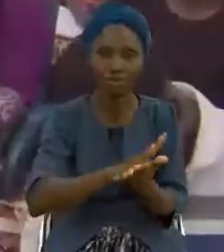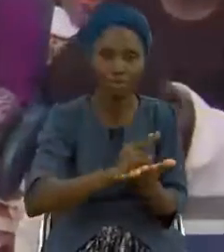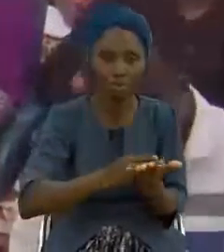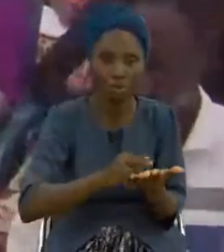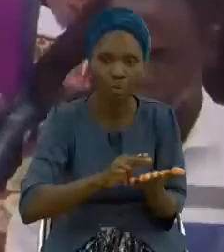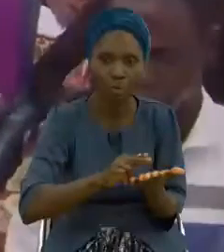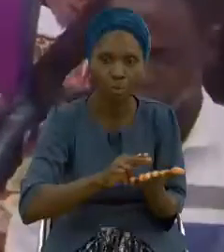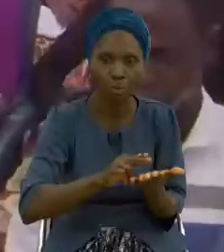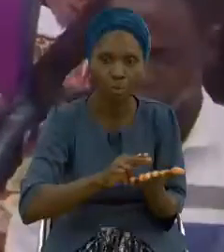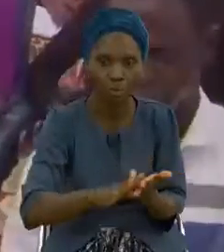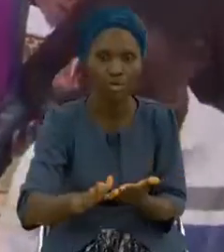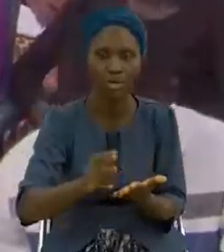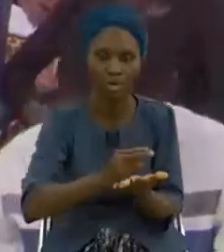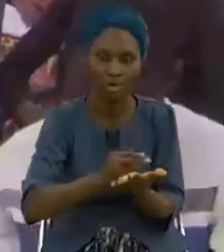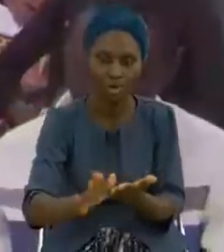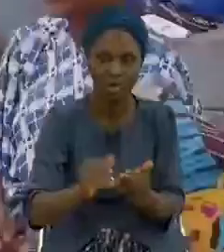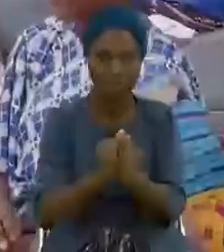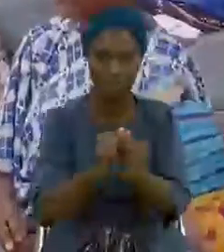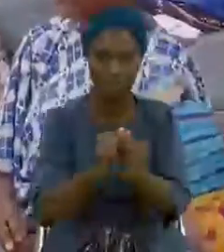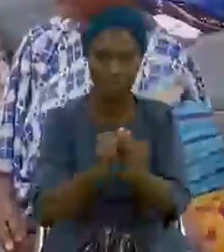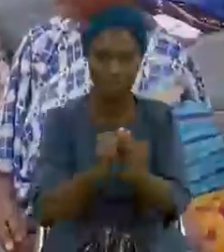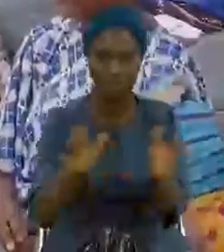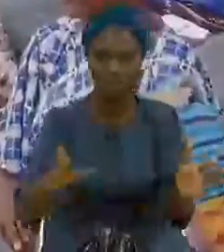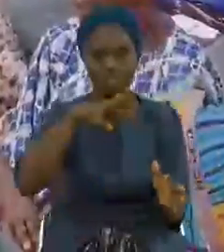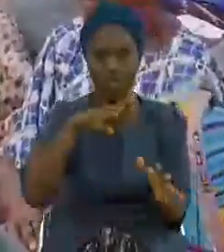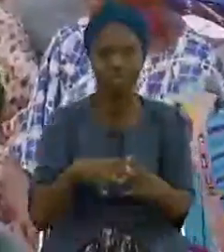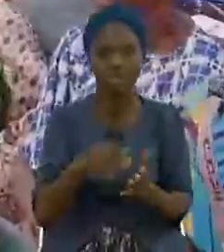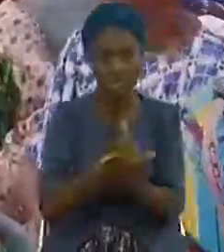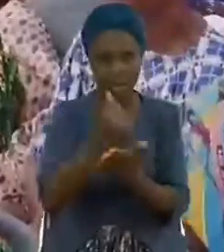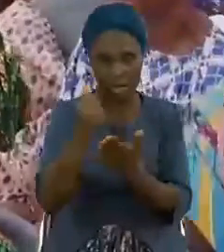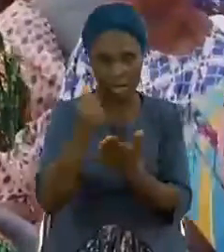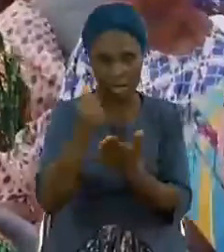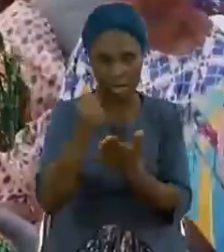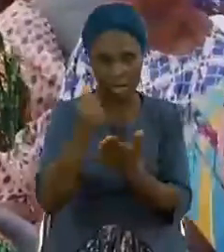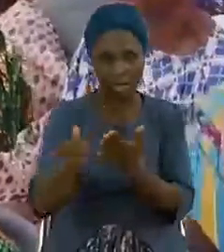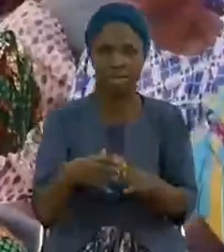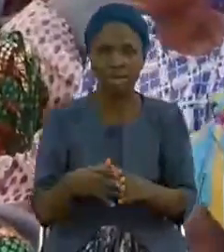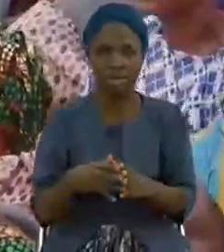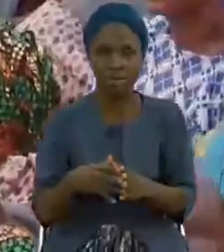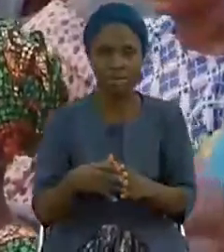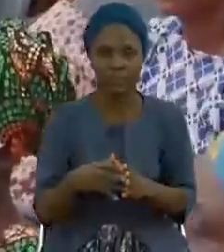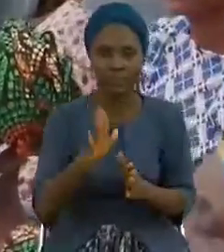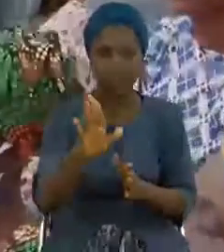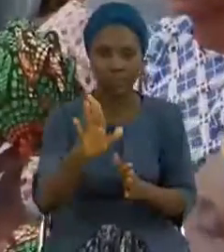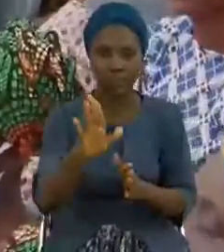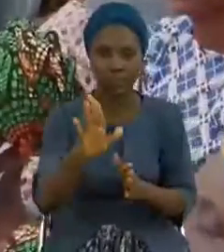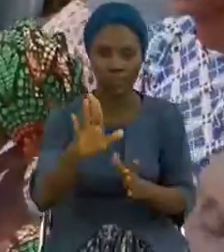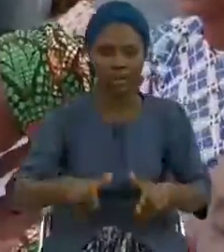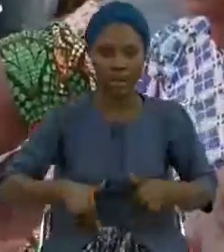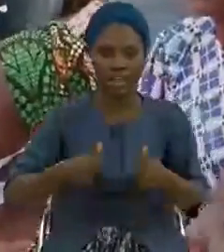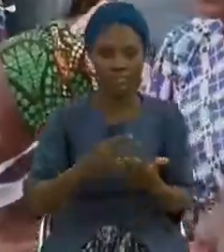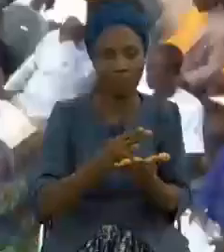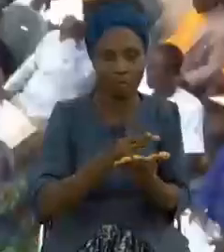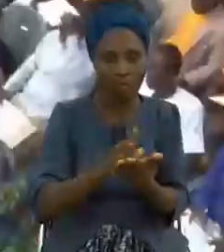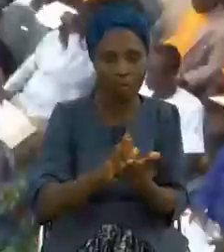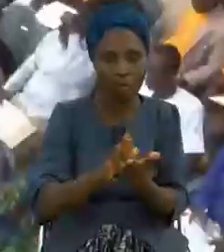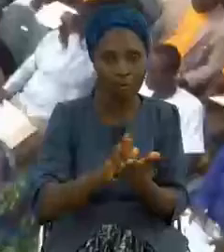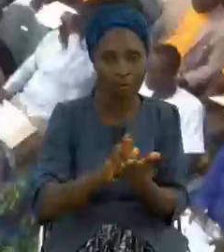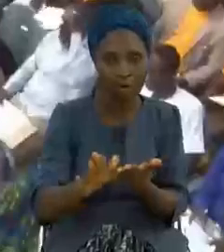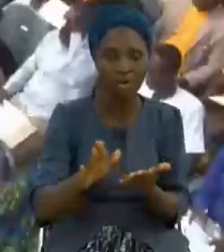Your life holy and without blemish. Amen. Your family holy and without